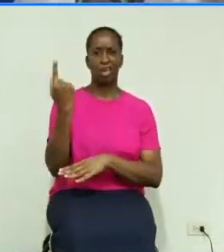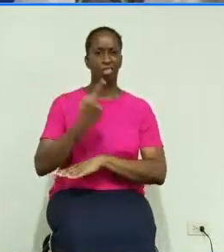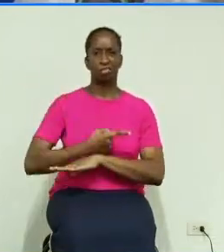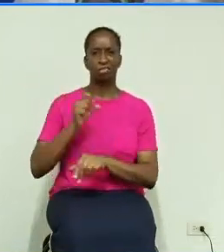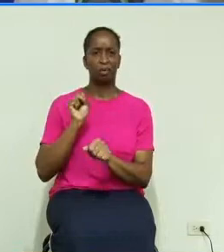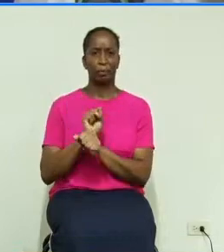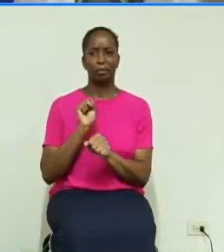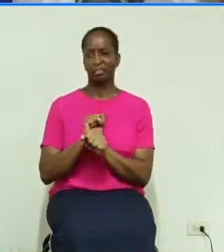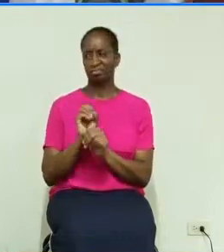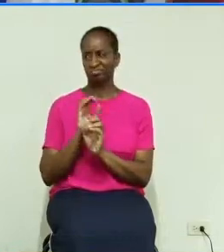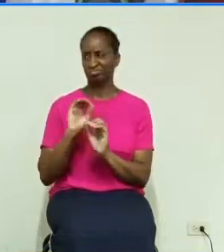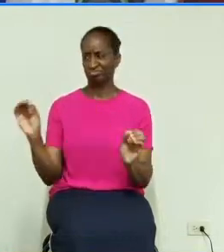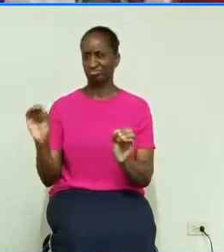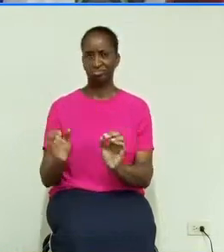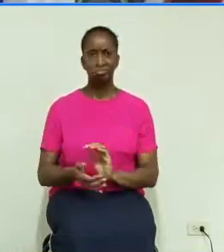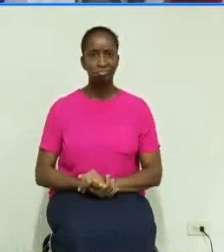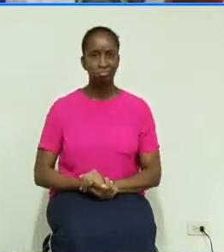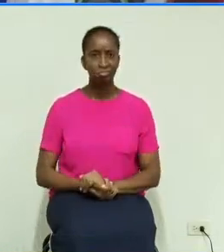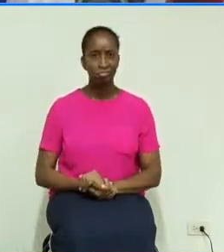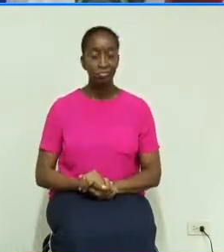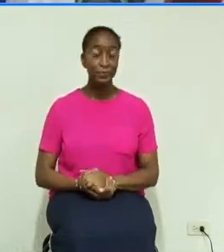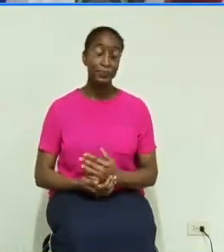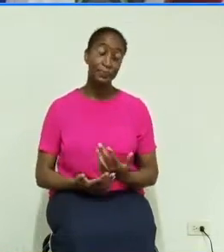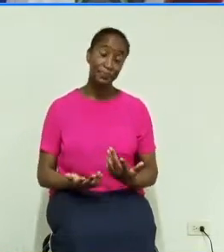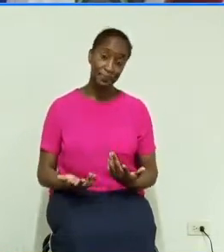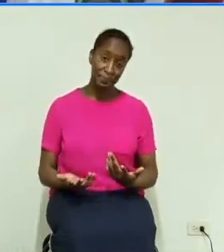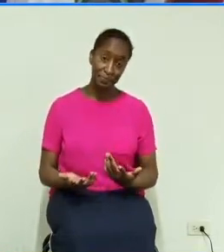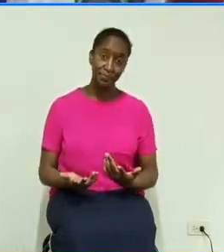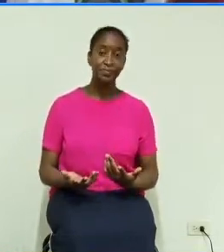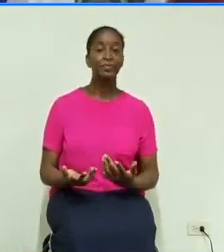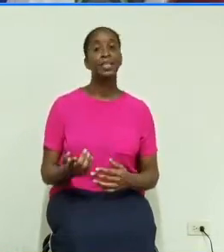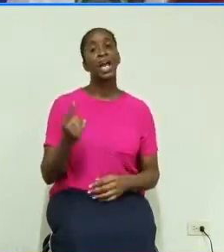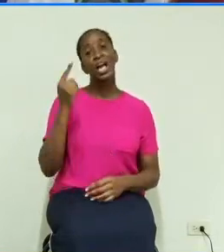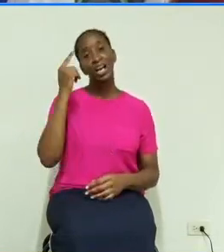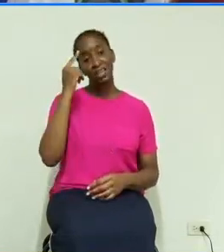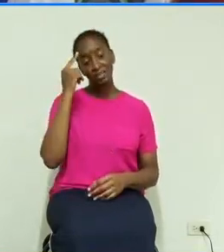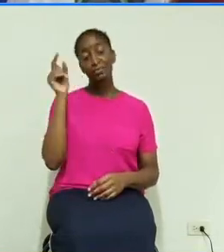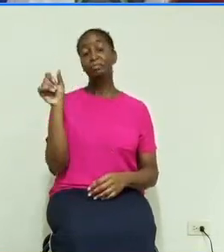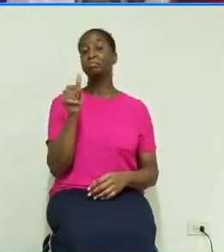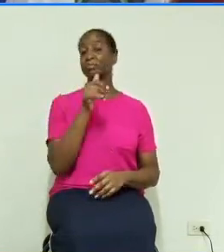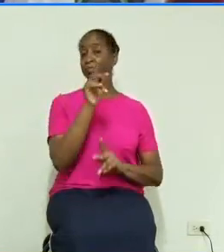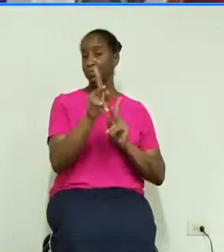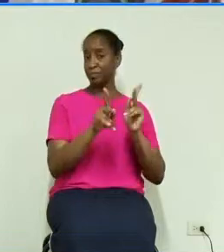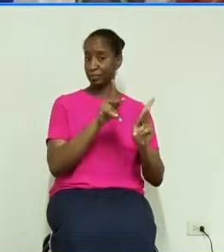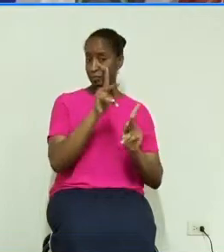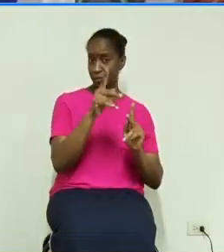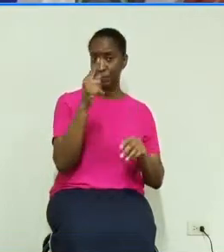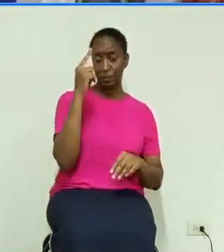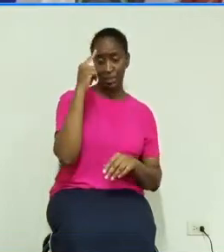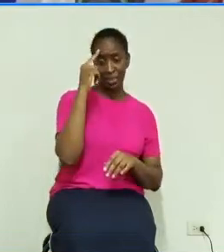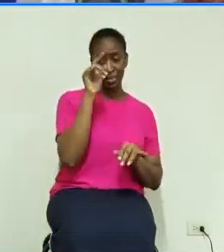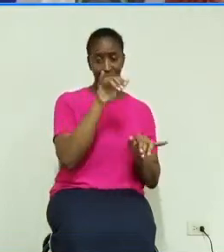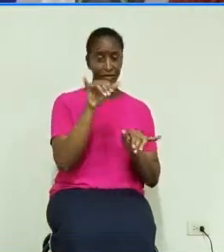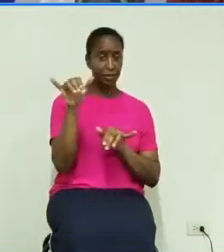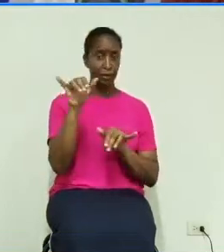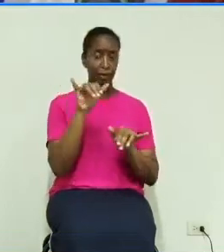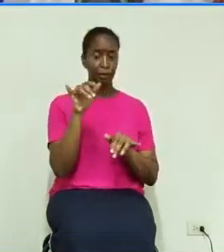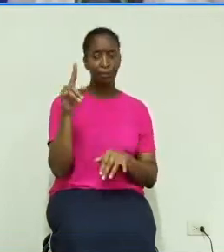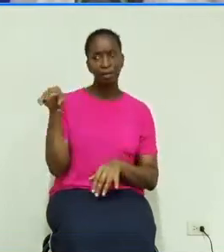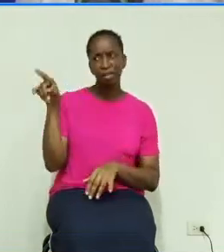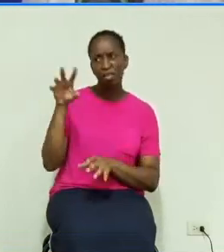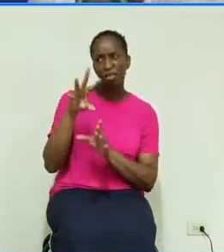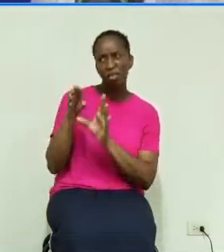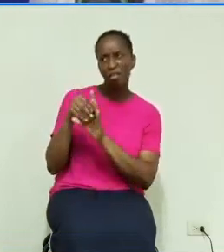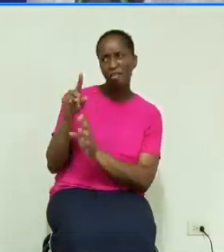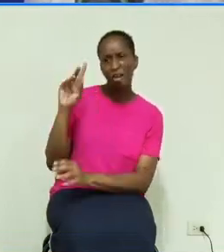not sure that he was alone in that view of what parliamentarians do.